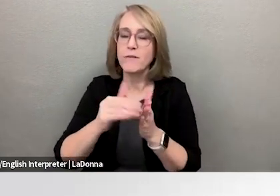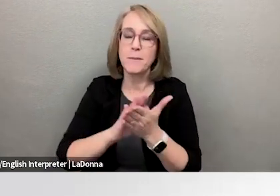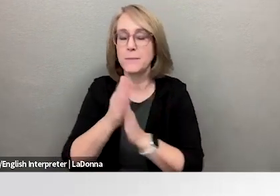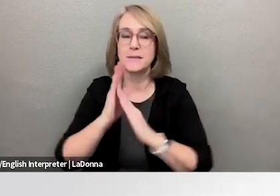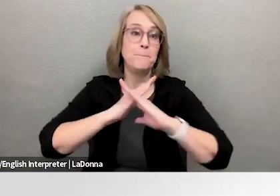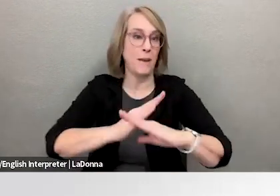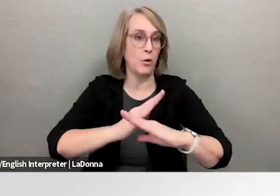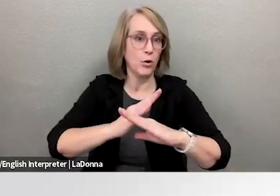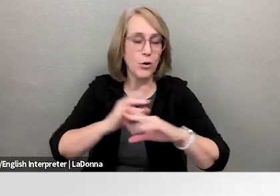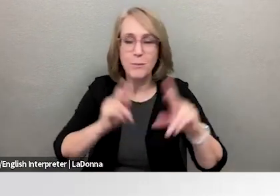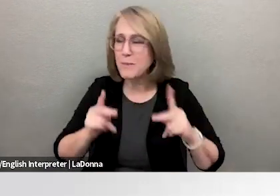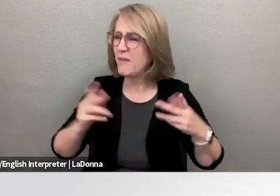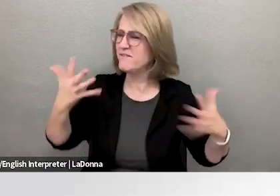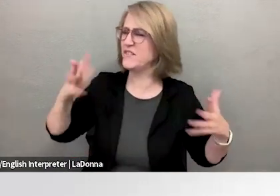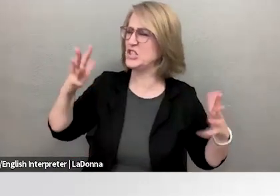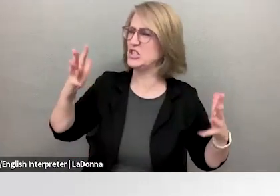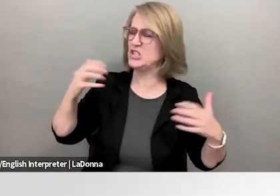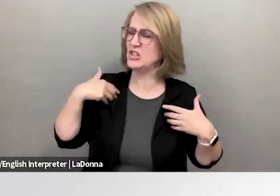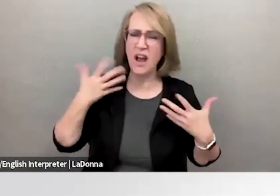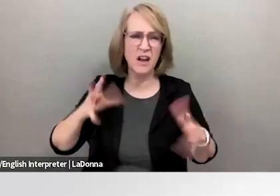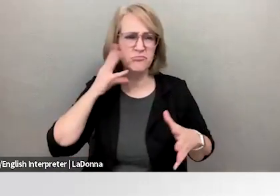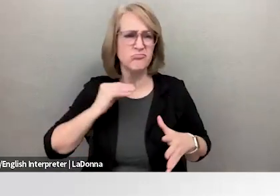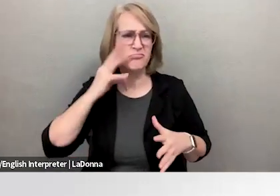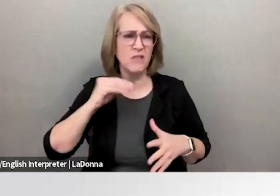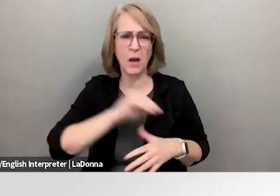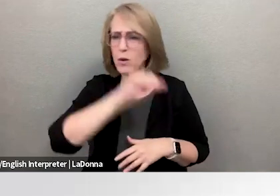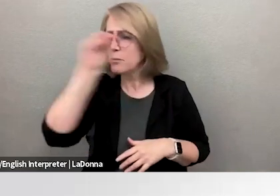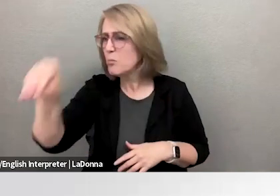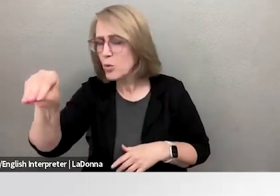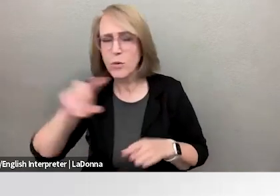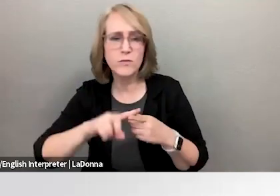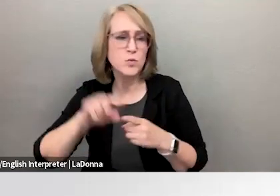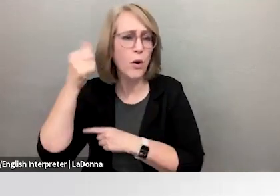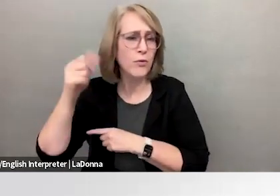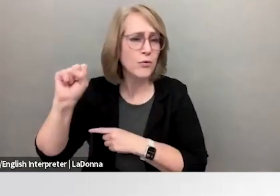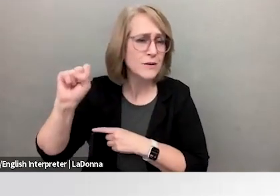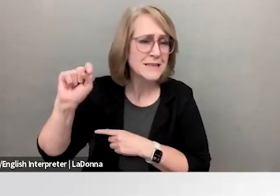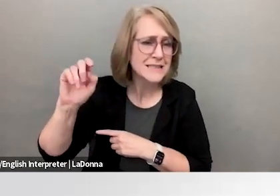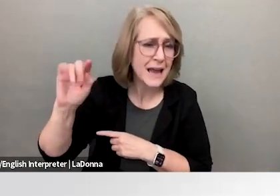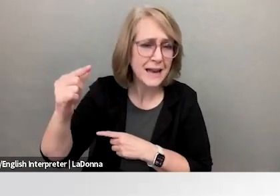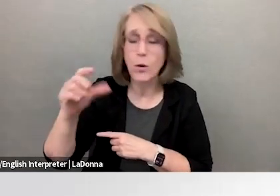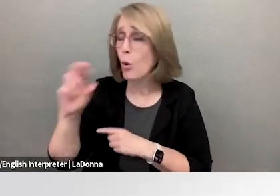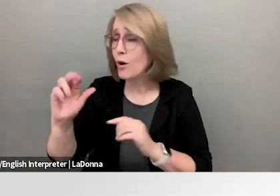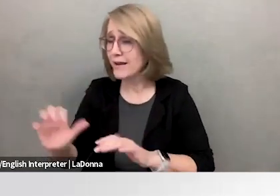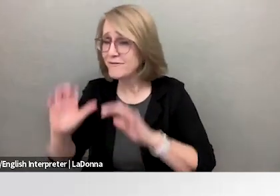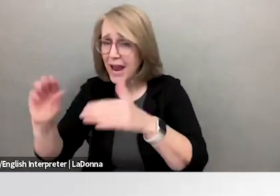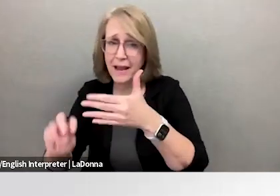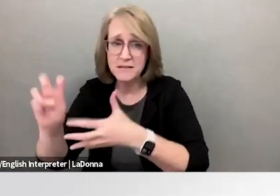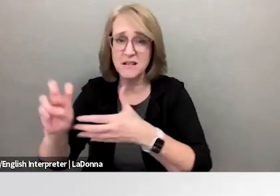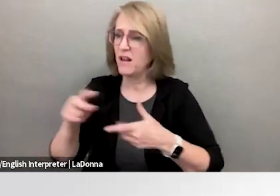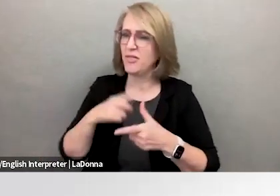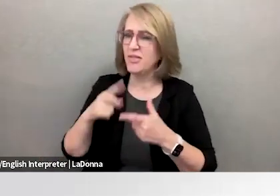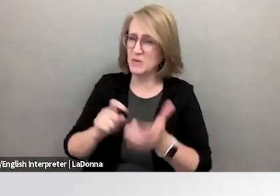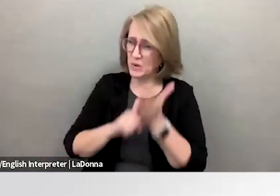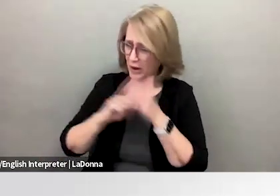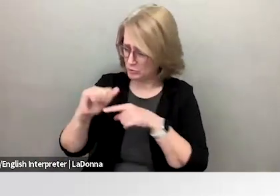a person has when they maybe want to move to another setting or want to advance their career. And then the